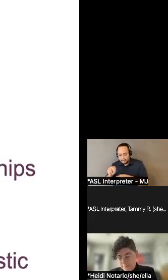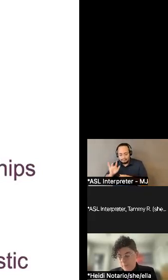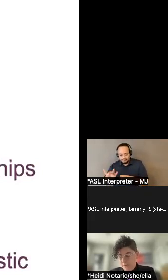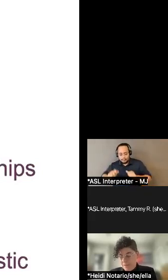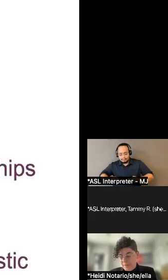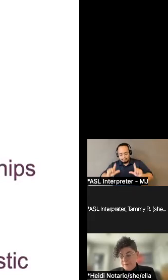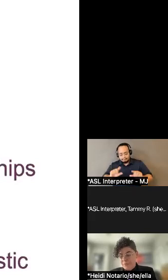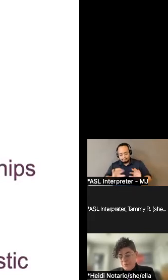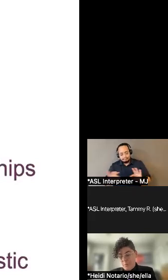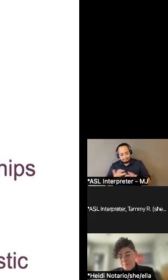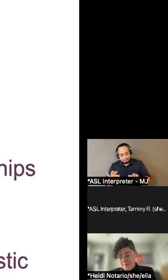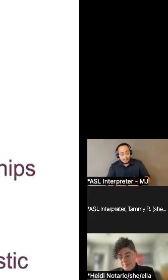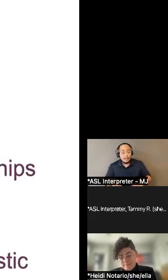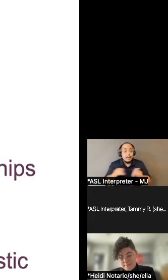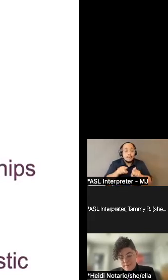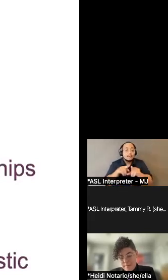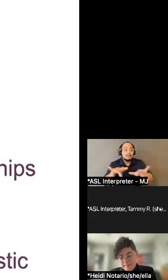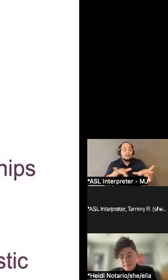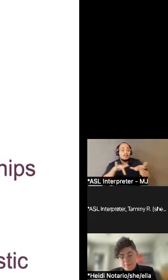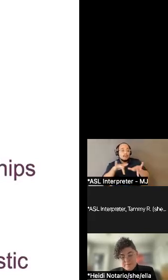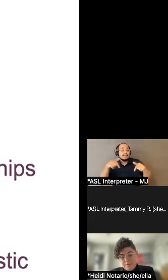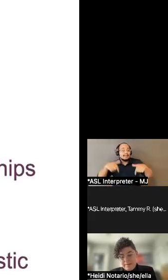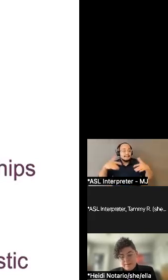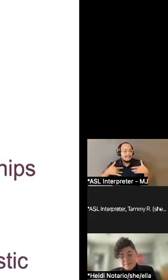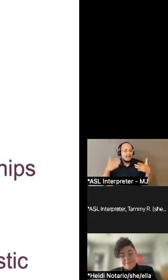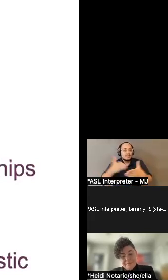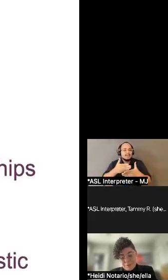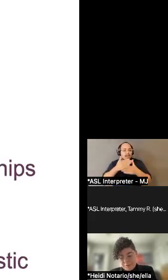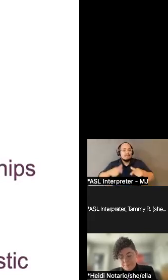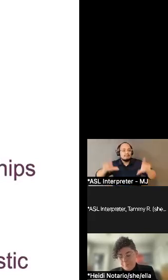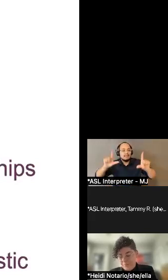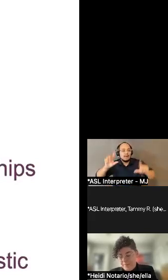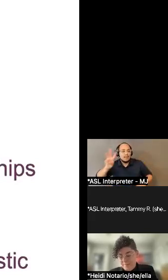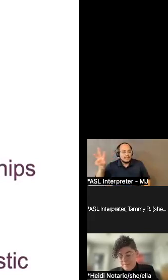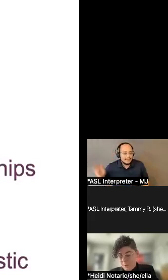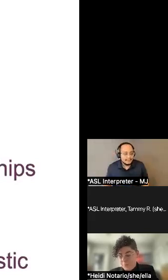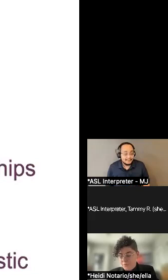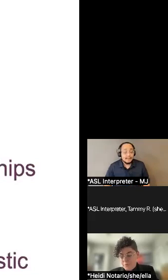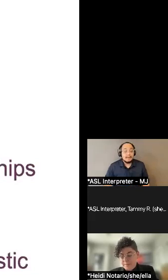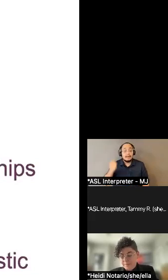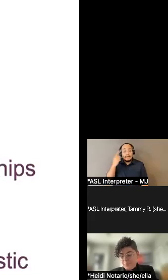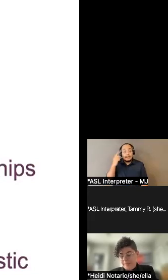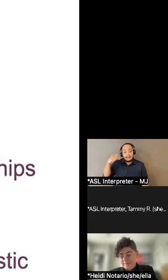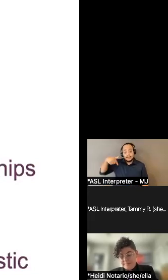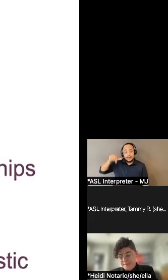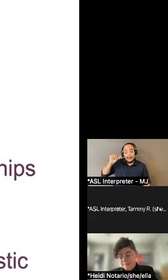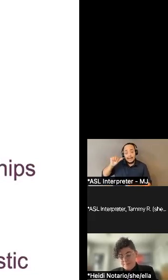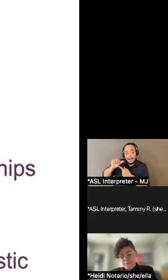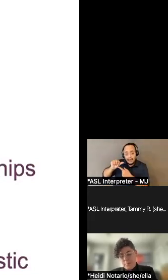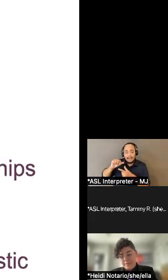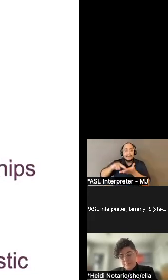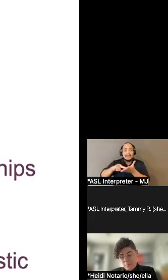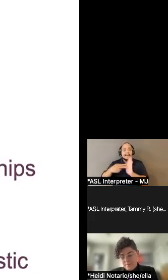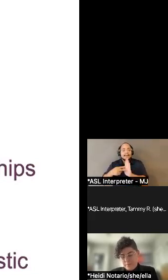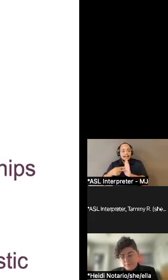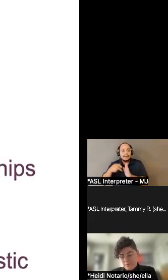event and will share it through our website. The question and answer feature provides an opportunity for attendees